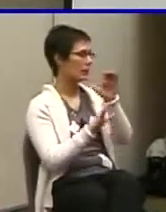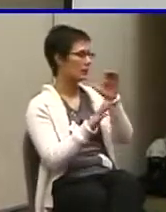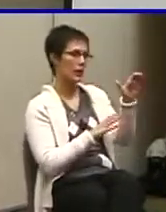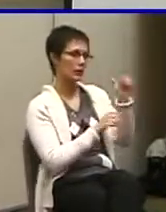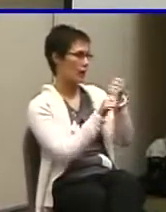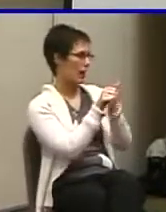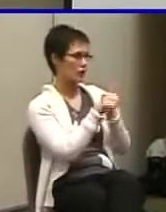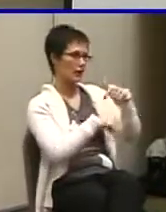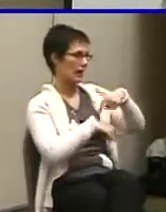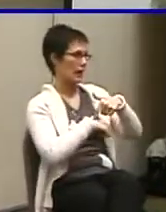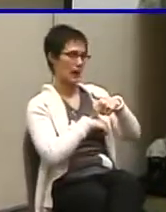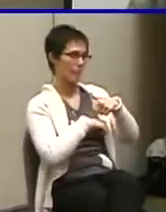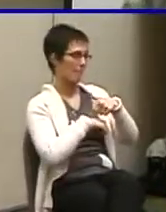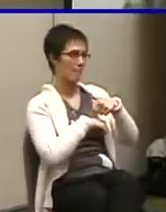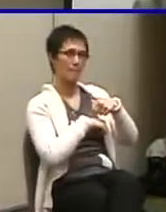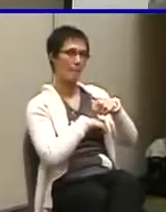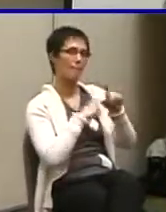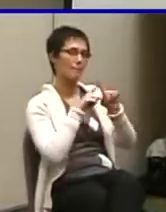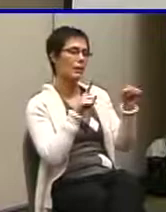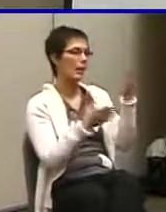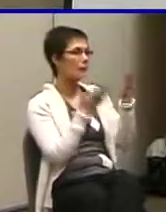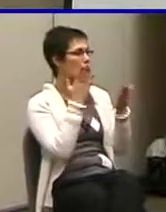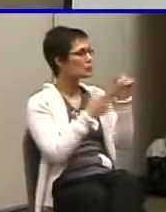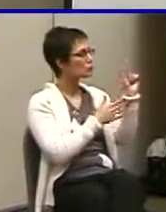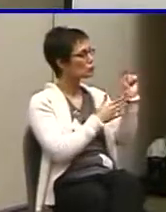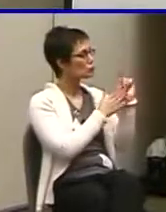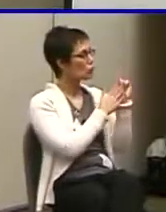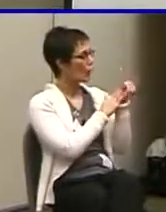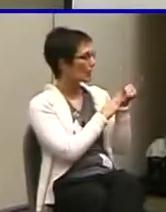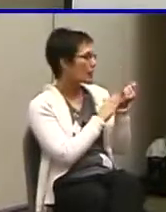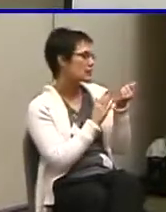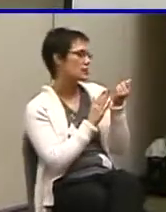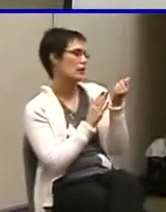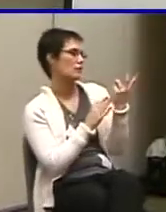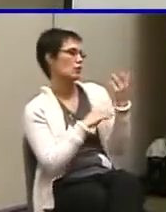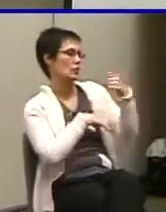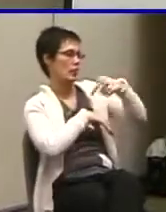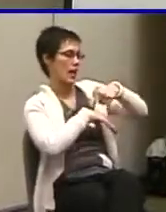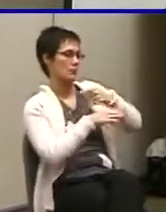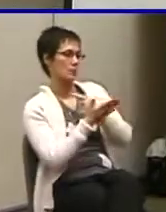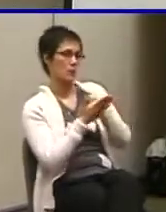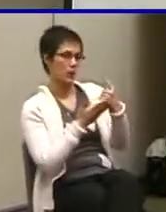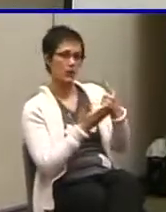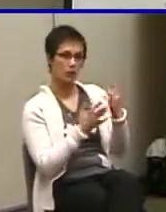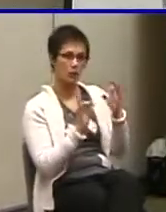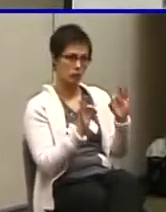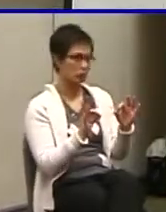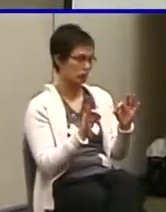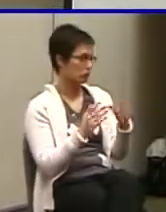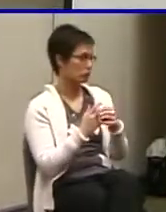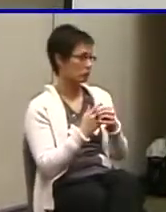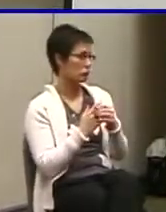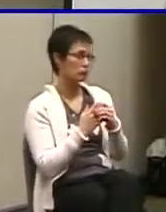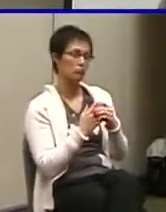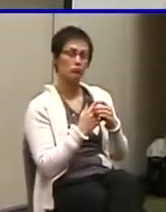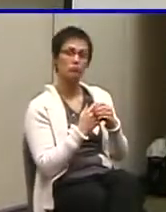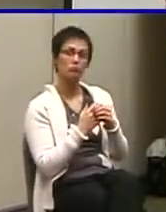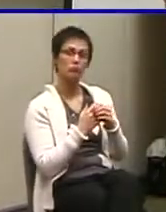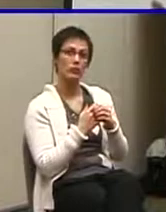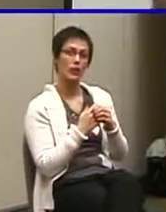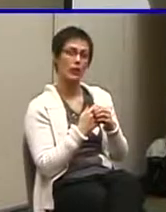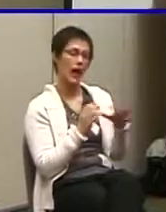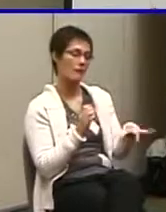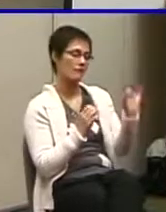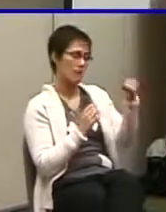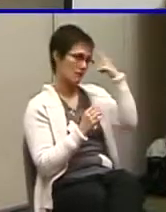but I might be willing to take, you know, a 20-minute probe, you know, a couple of times a week or whatever. You know, And if it's, the other thing I've found, at least for